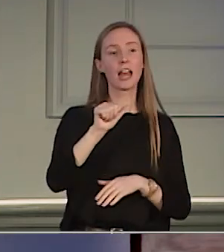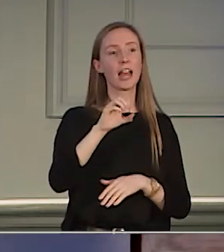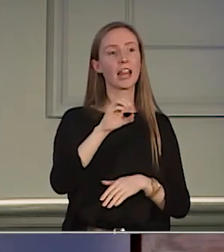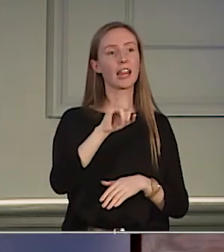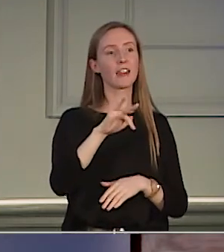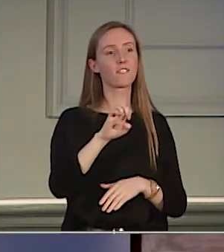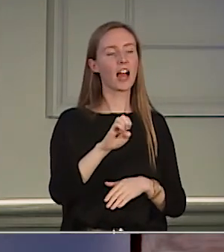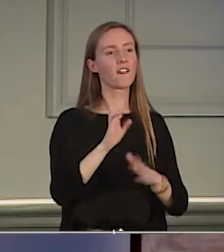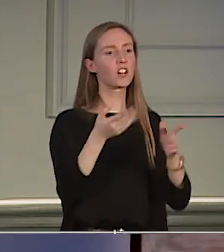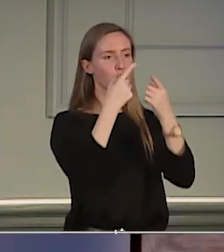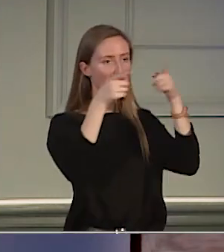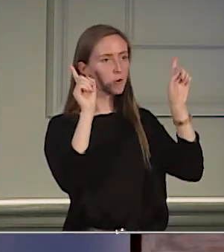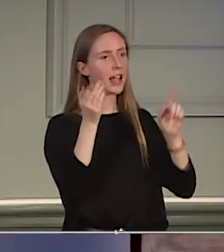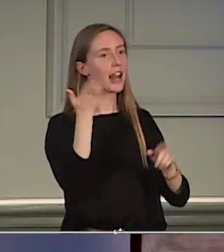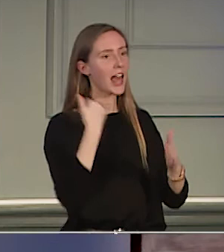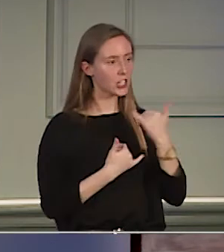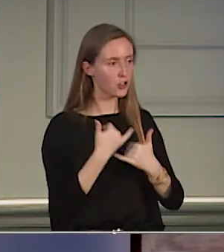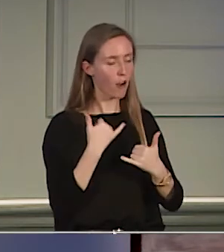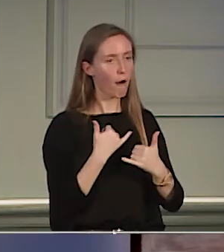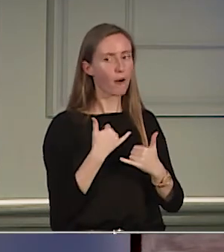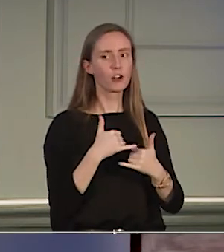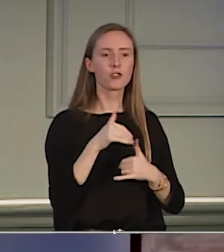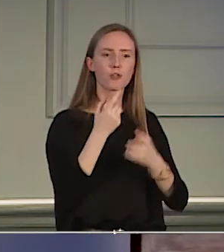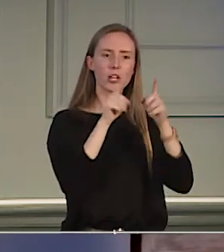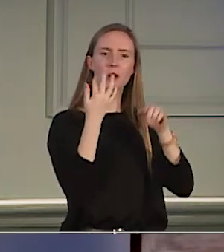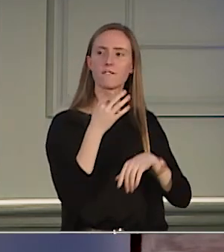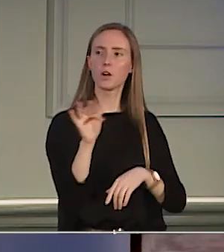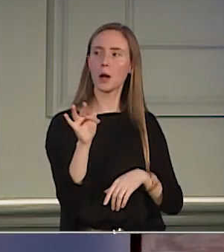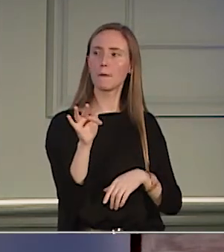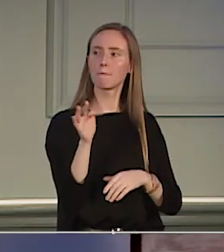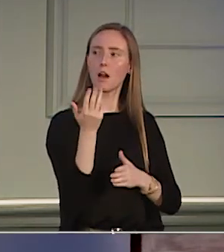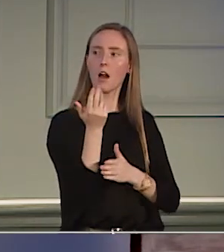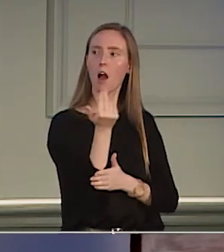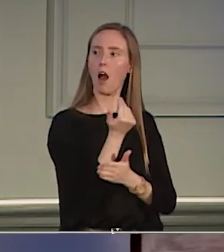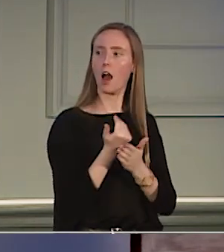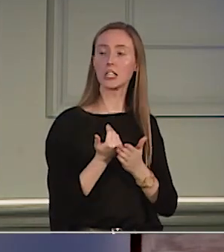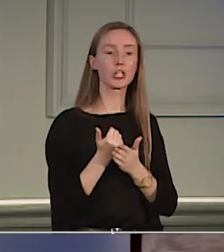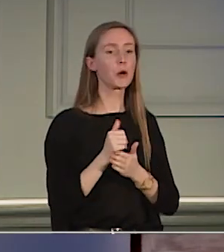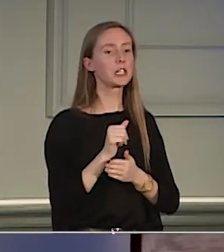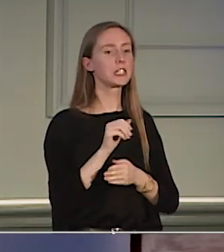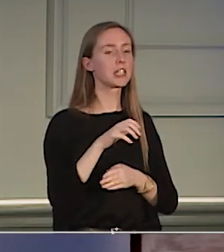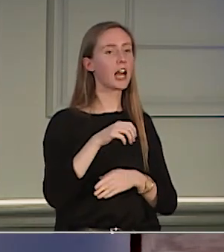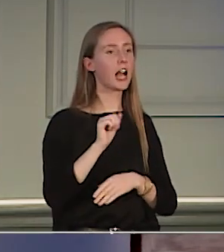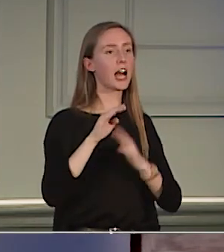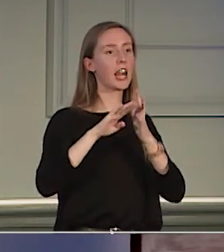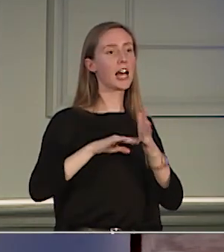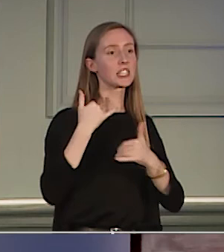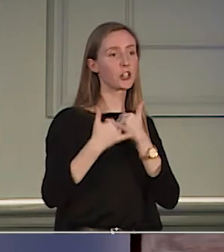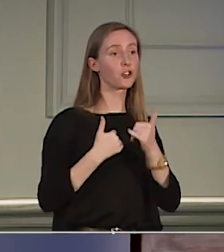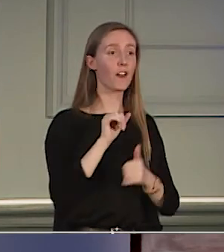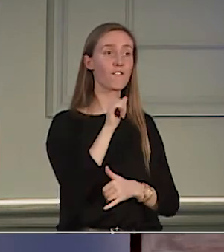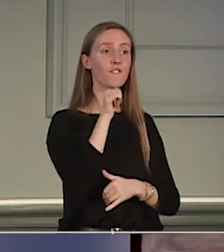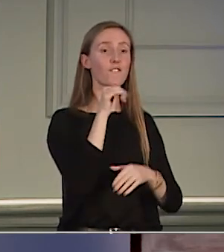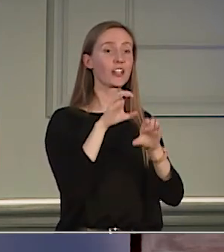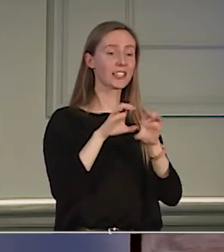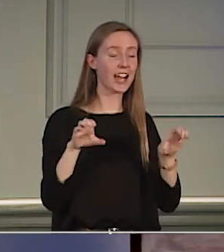She's a graduate of Creative Arts, and she's going to speak about her capstone project. So she was a senior soft student last year. She got a first-class honour for her project. The project has